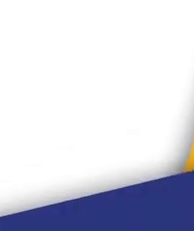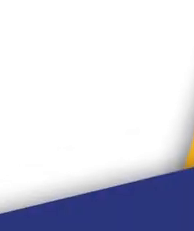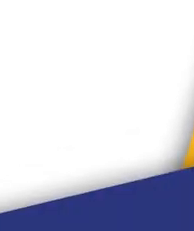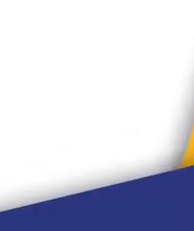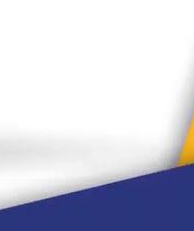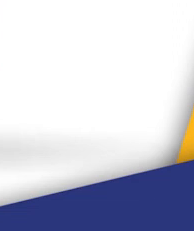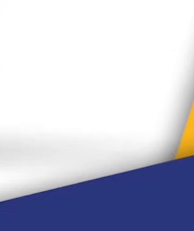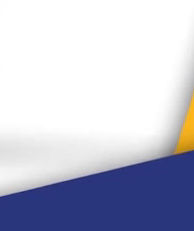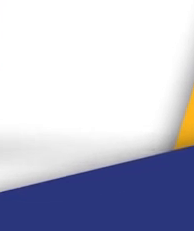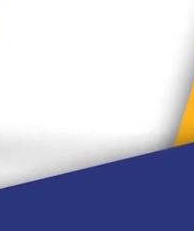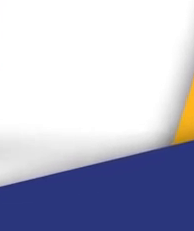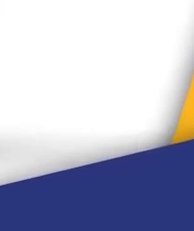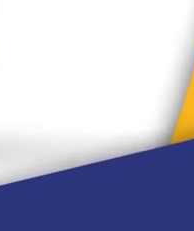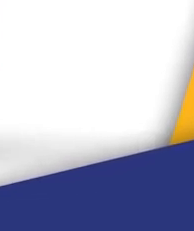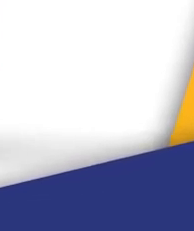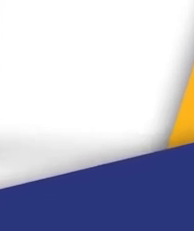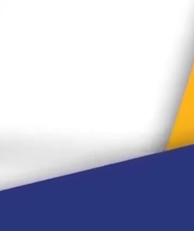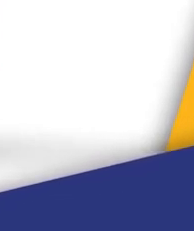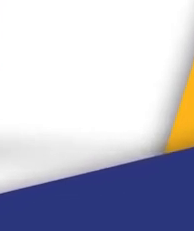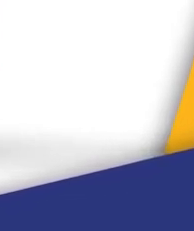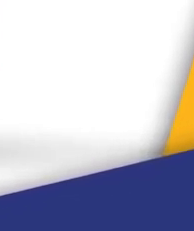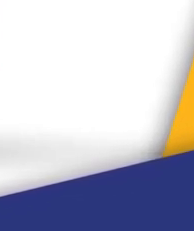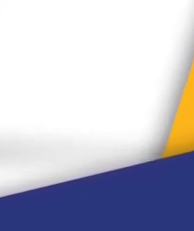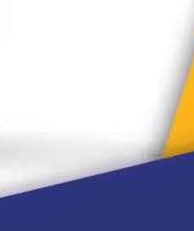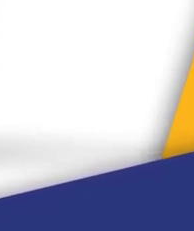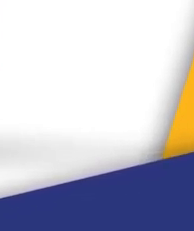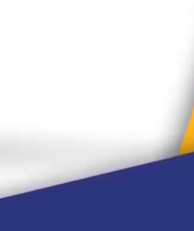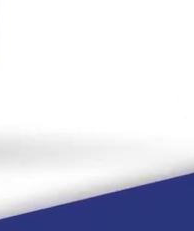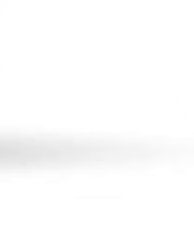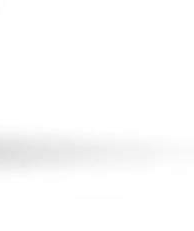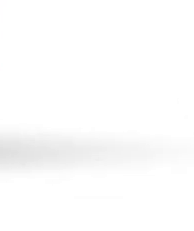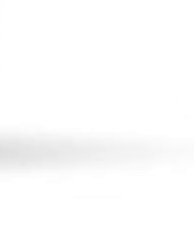ETDP SETA, SABC, MultiChoice,